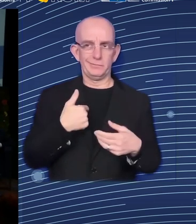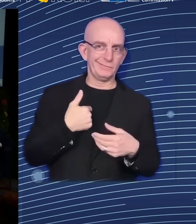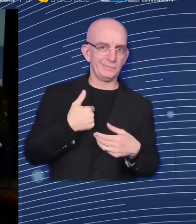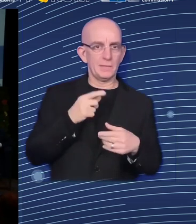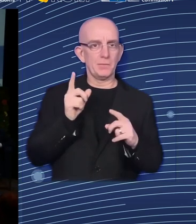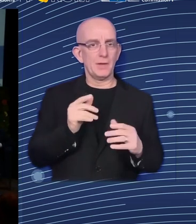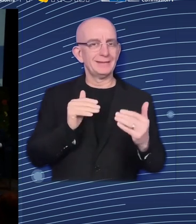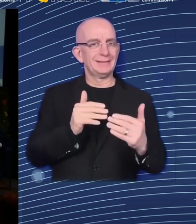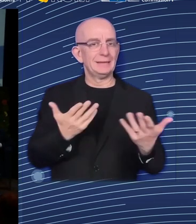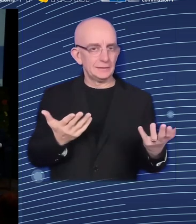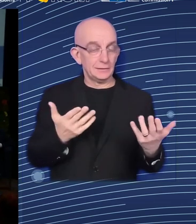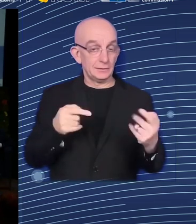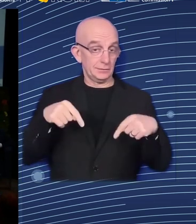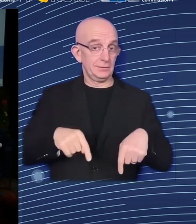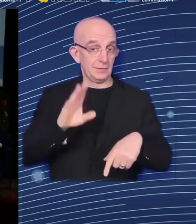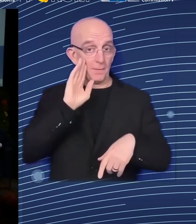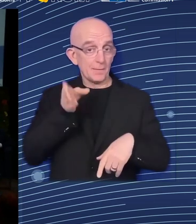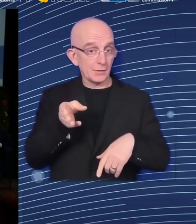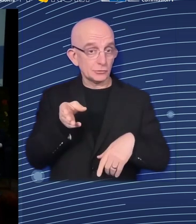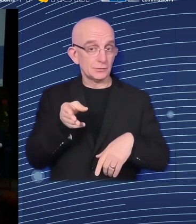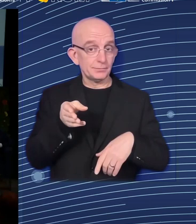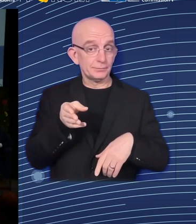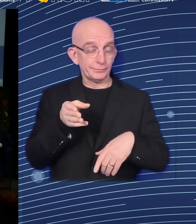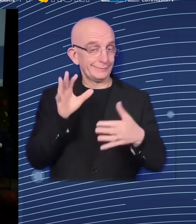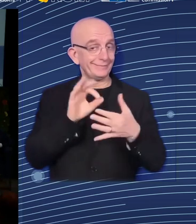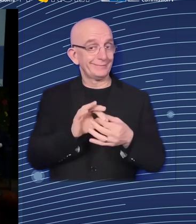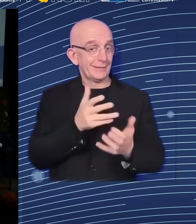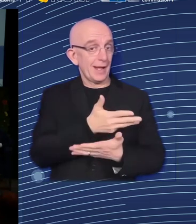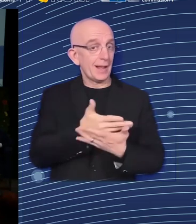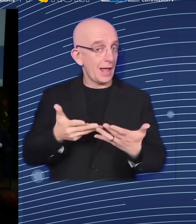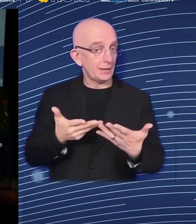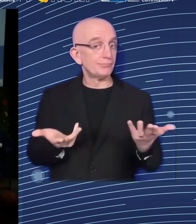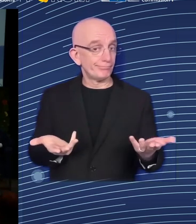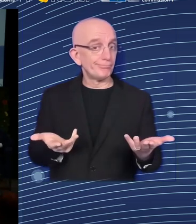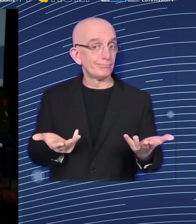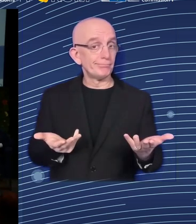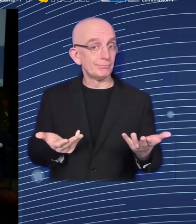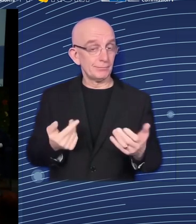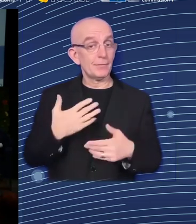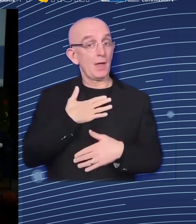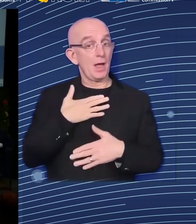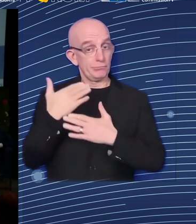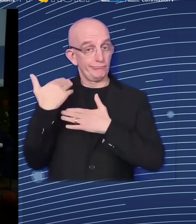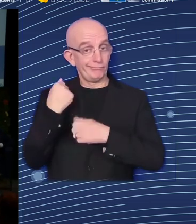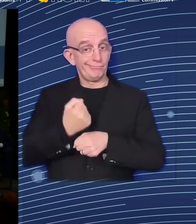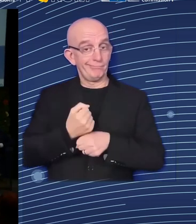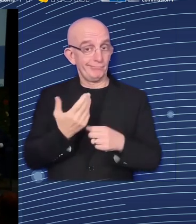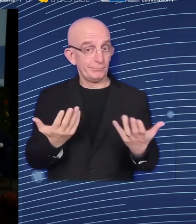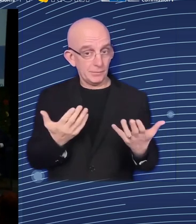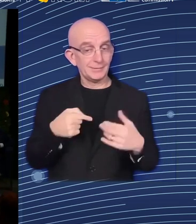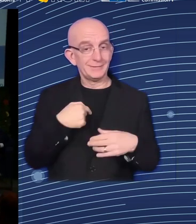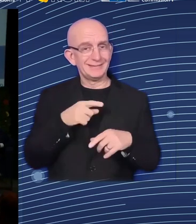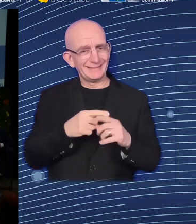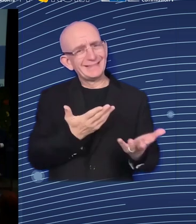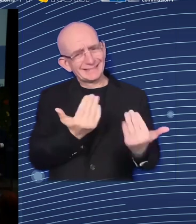our role is to convince them that they should, in any case, apply and to convince the employers that they have many other